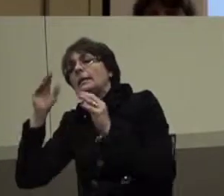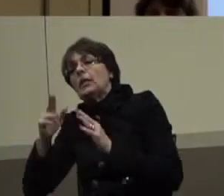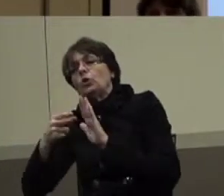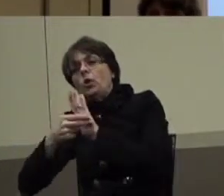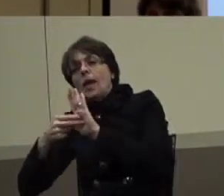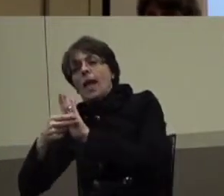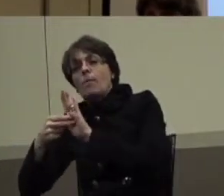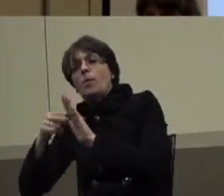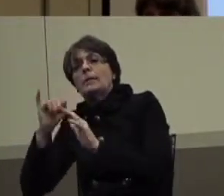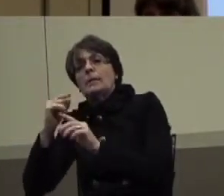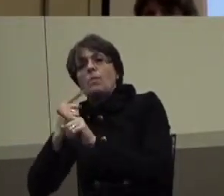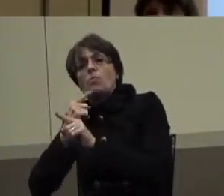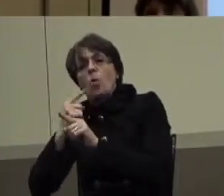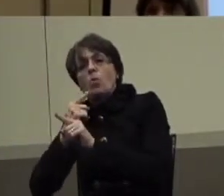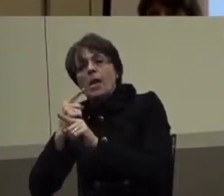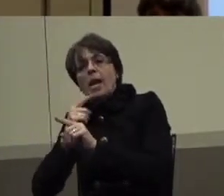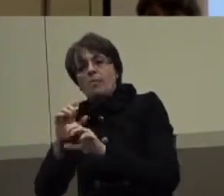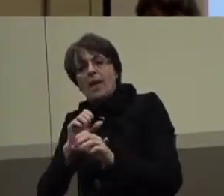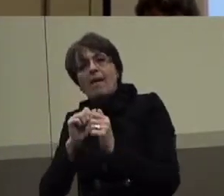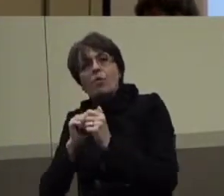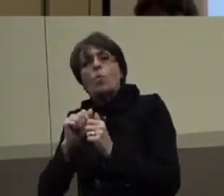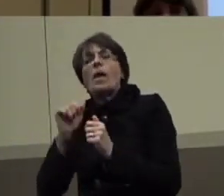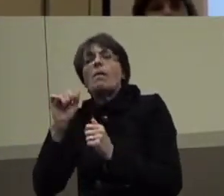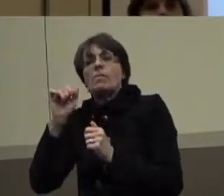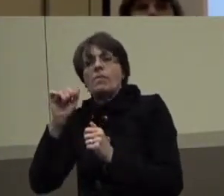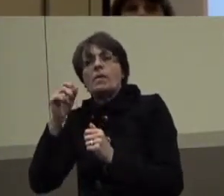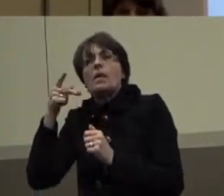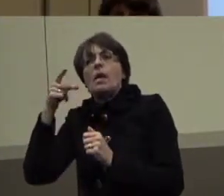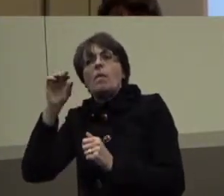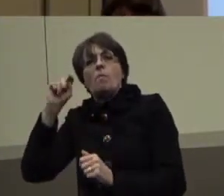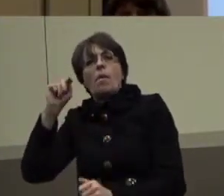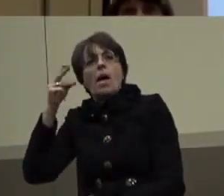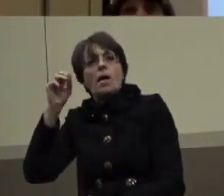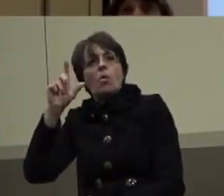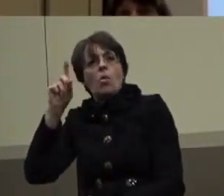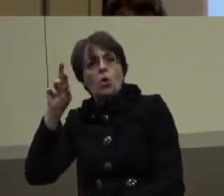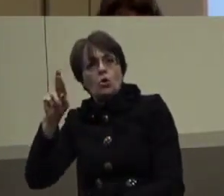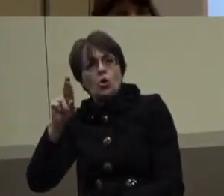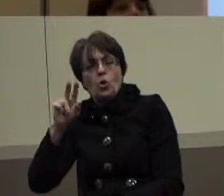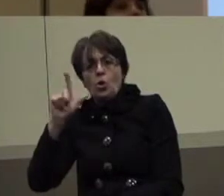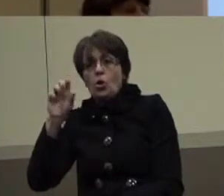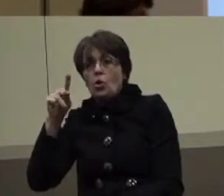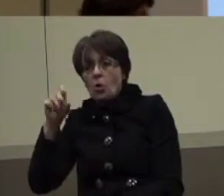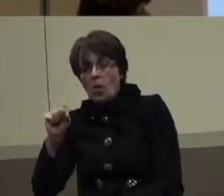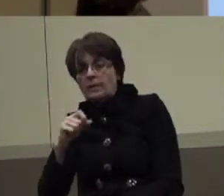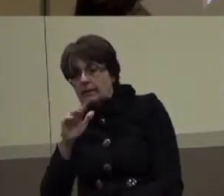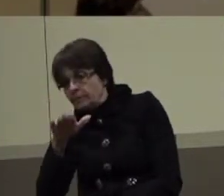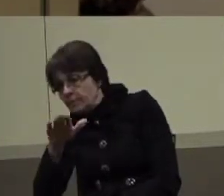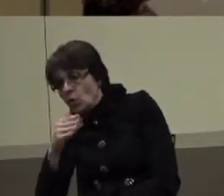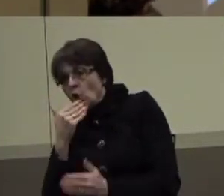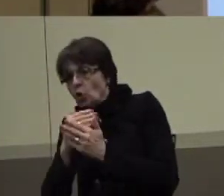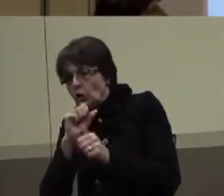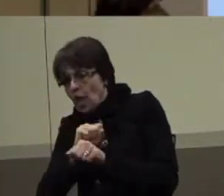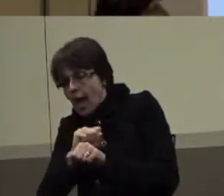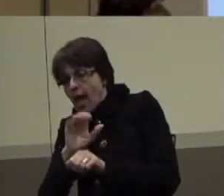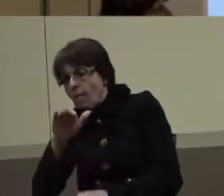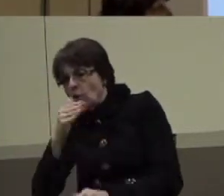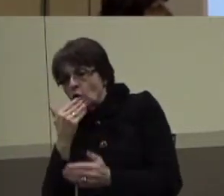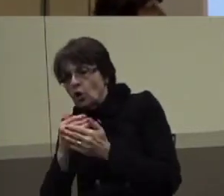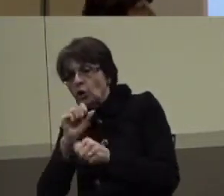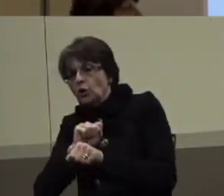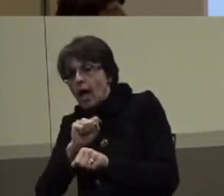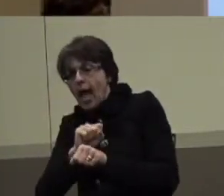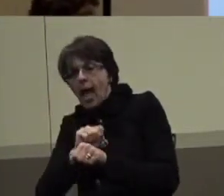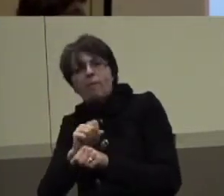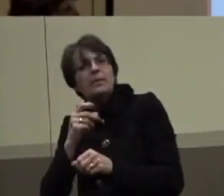appropriate behavior with a pot holder loop, so I had to model for the teacher. Oh, good job looking at me, good job. Good job. Teacher gives tons